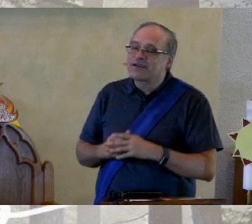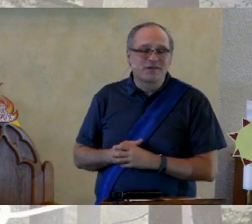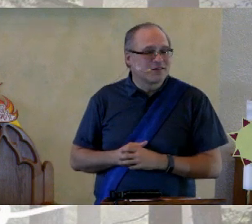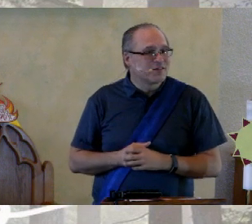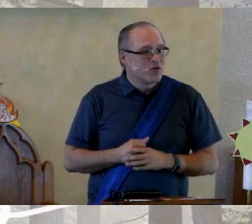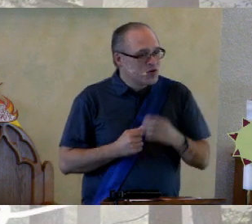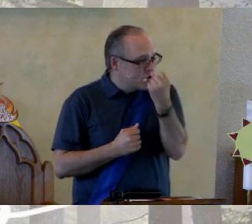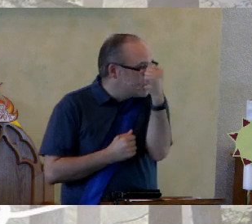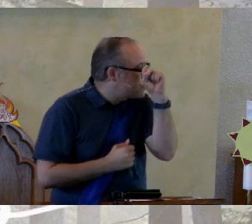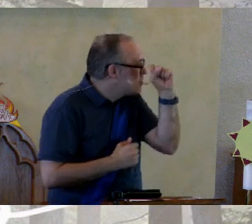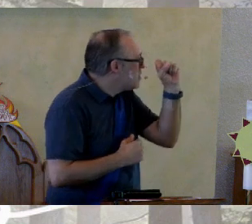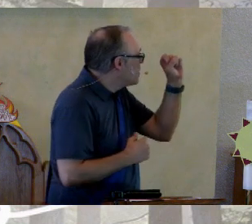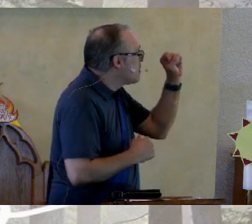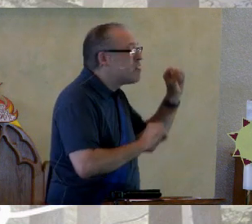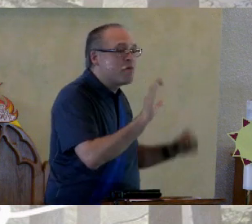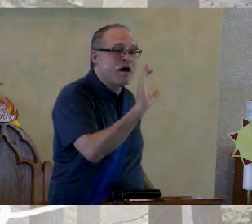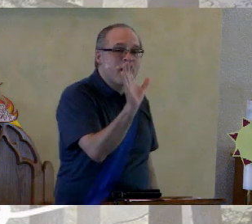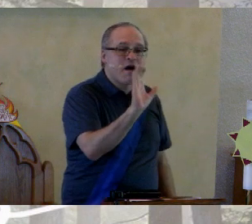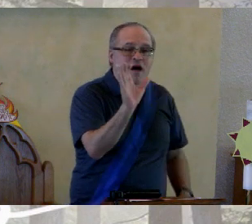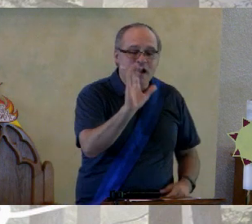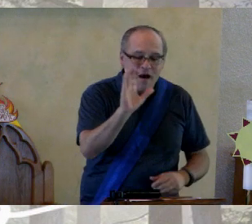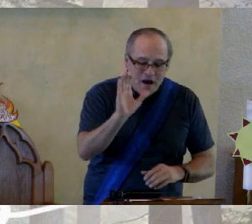back, no turning